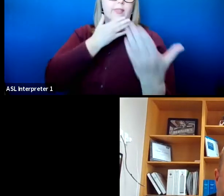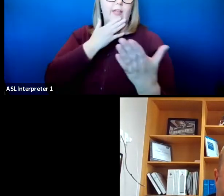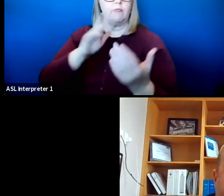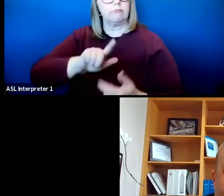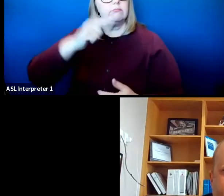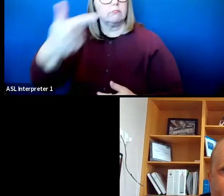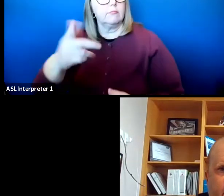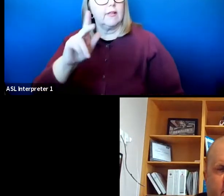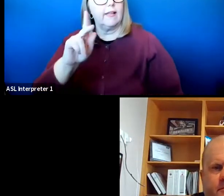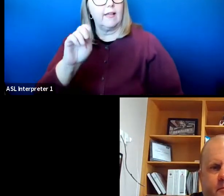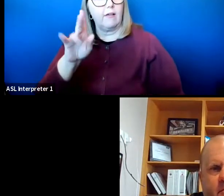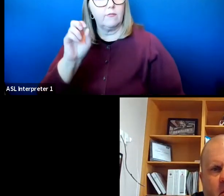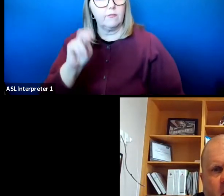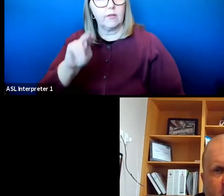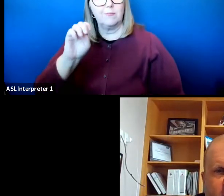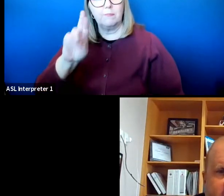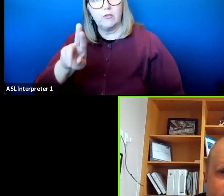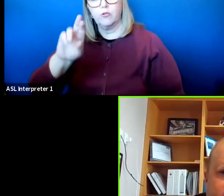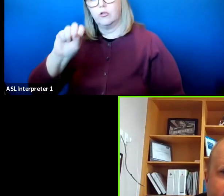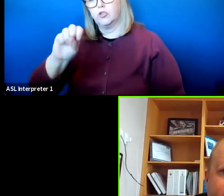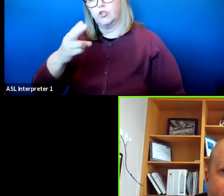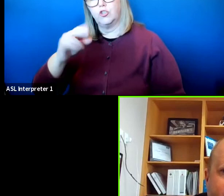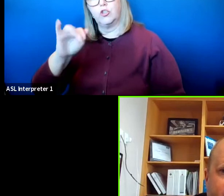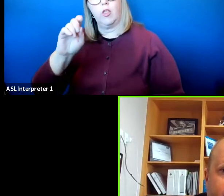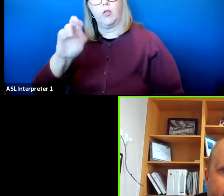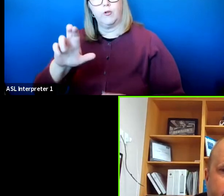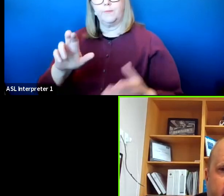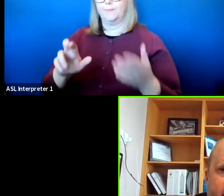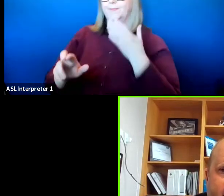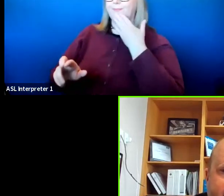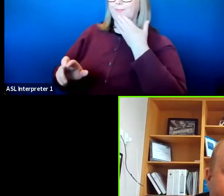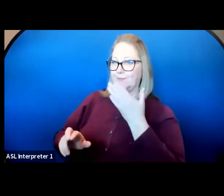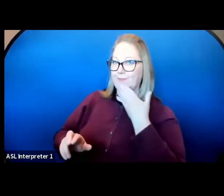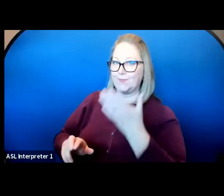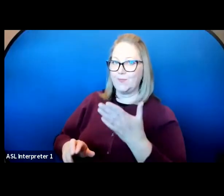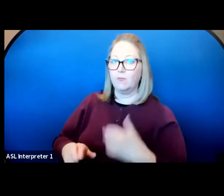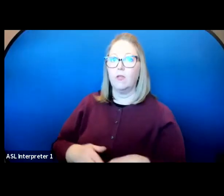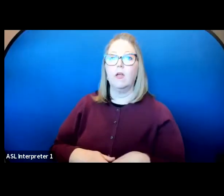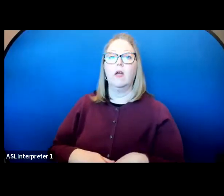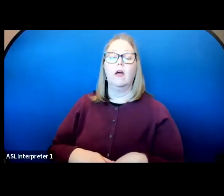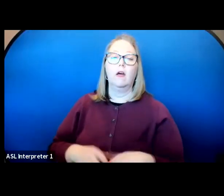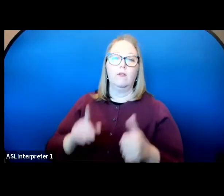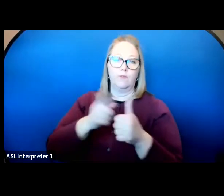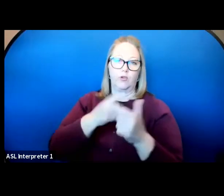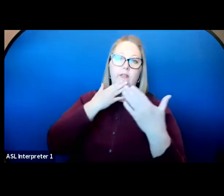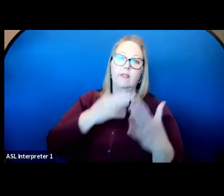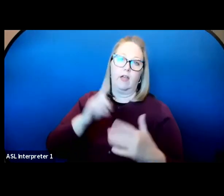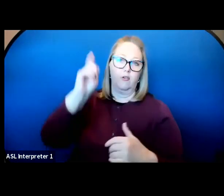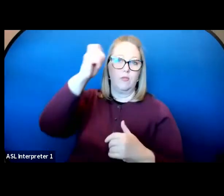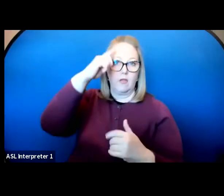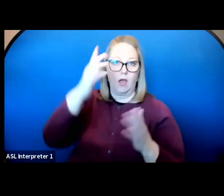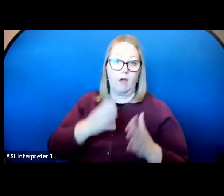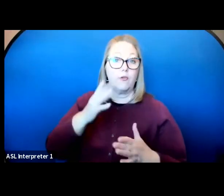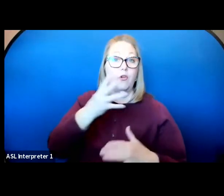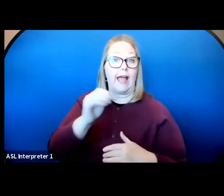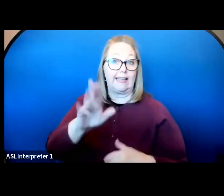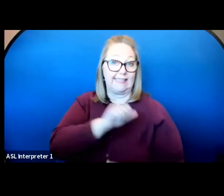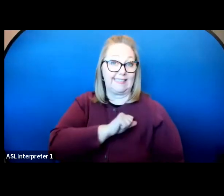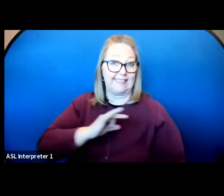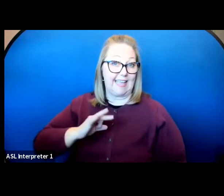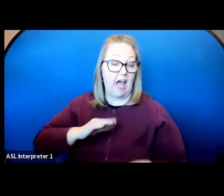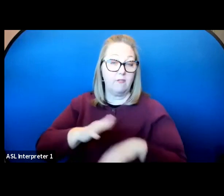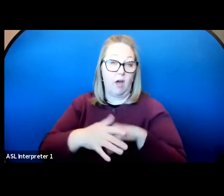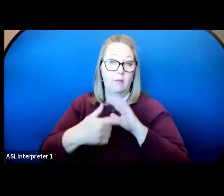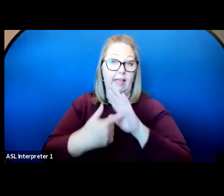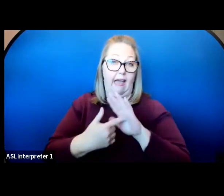ahead, Mr. Schiller. Thank you very much. Thank you, Shannon. I first want to thank Governor Sisolak and his staff on behalf of Clark County